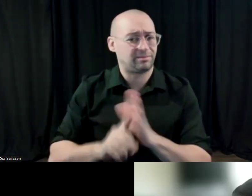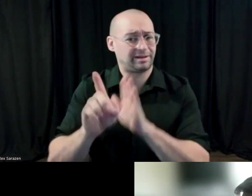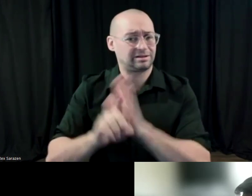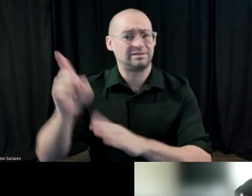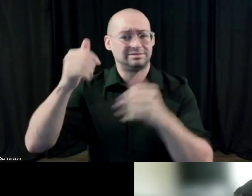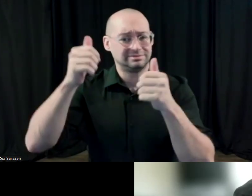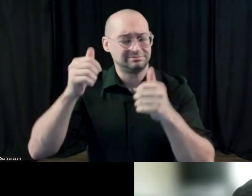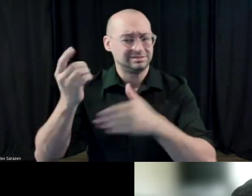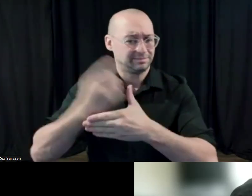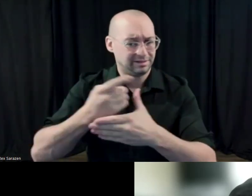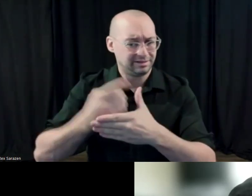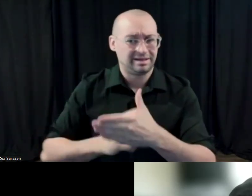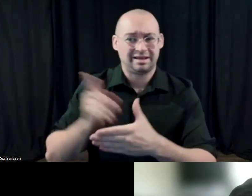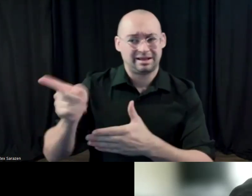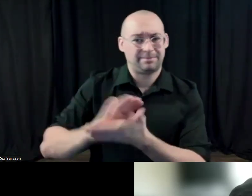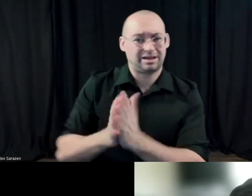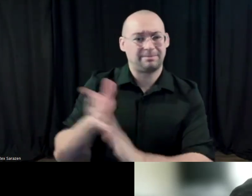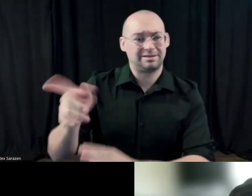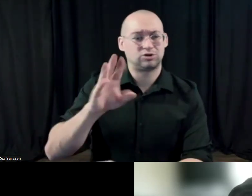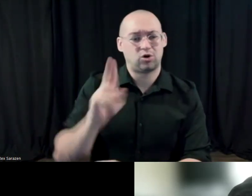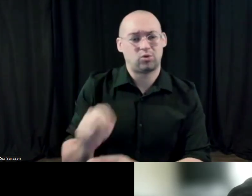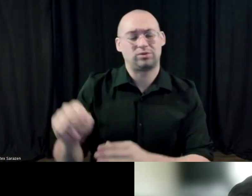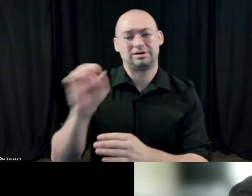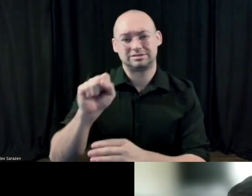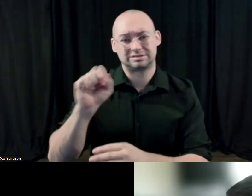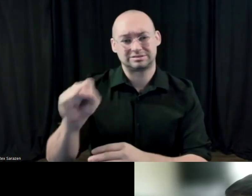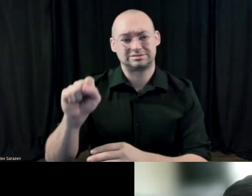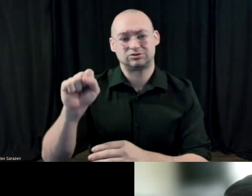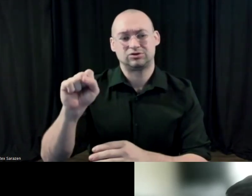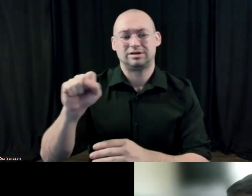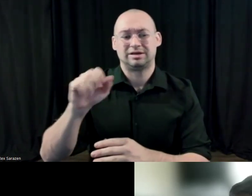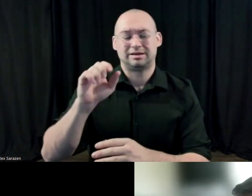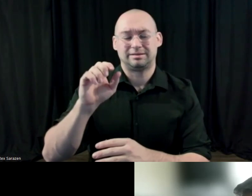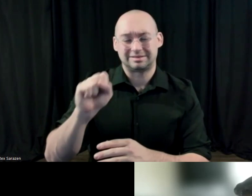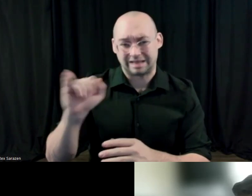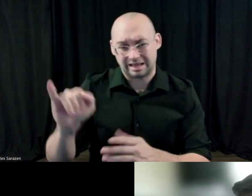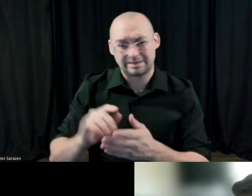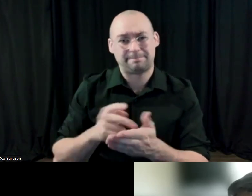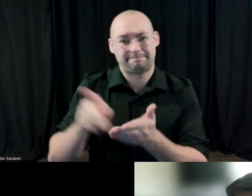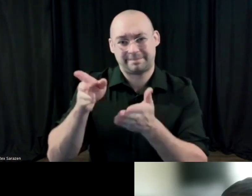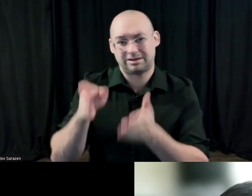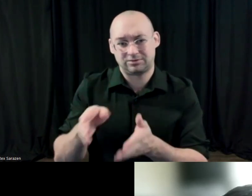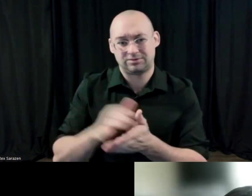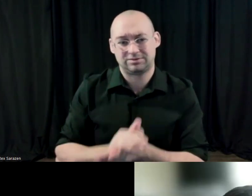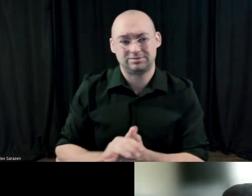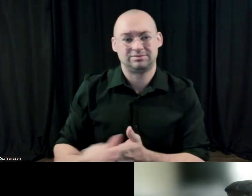became his own Social Security SSI payee, which is a very big deal for Marty and